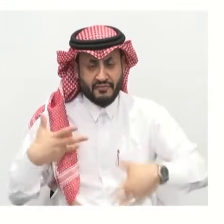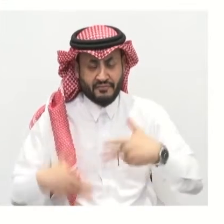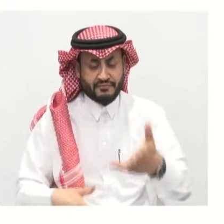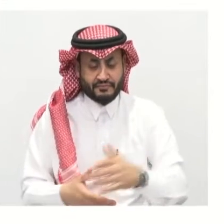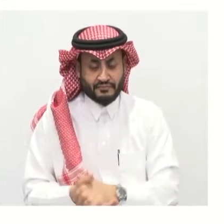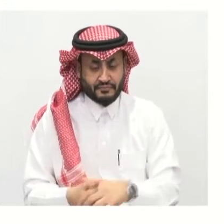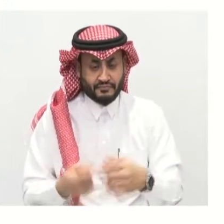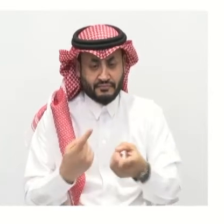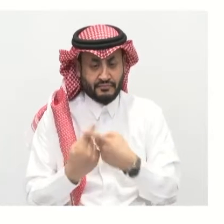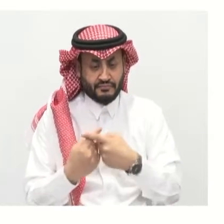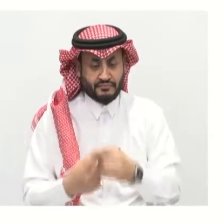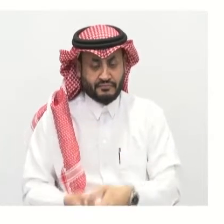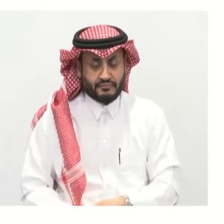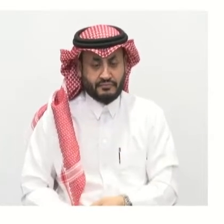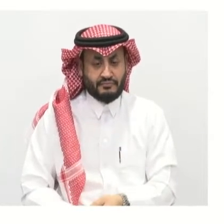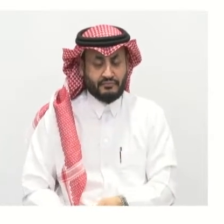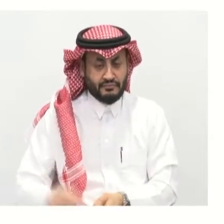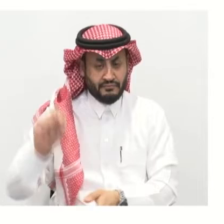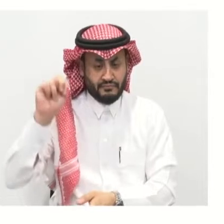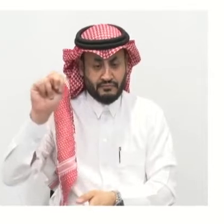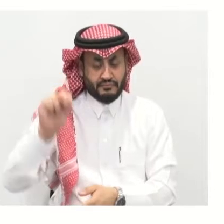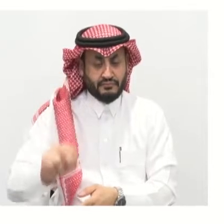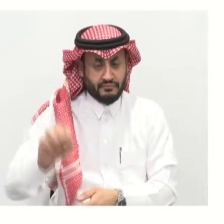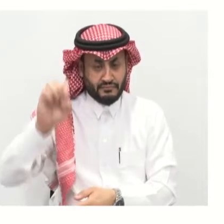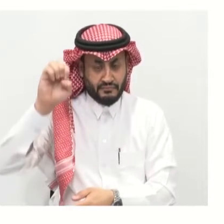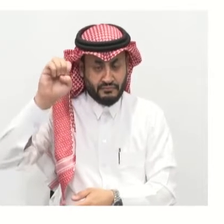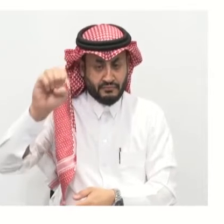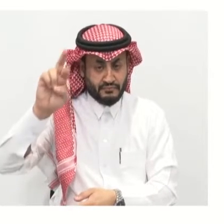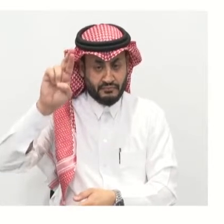word nervous. She was feeling nervous.